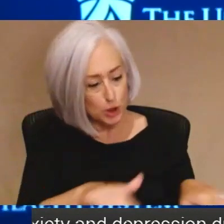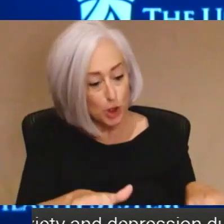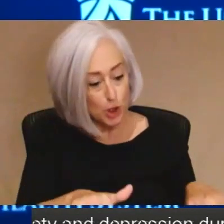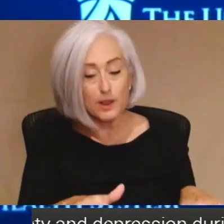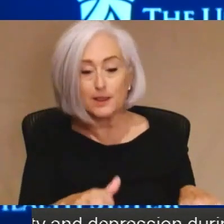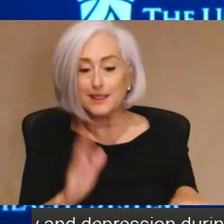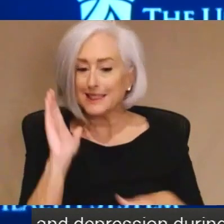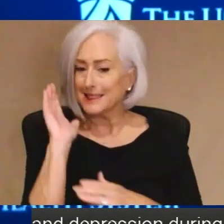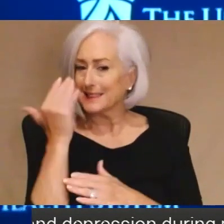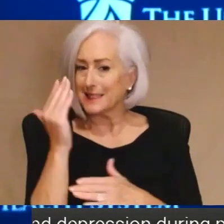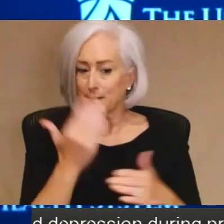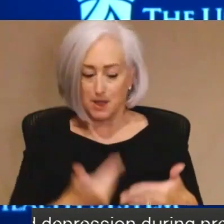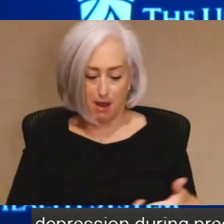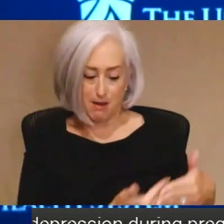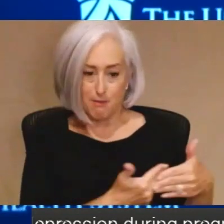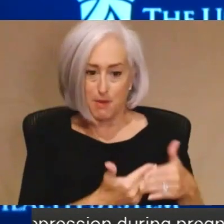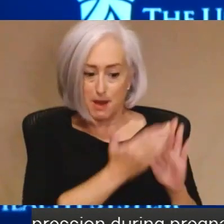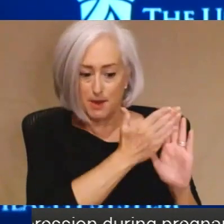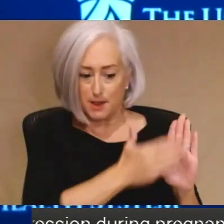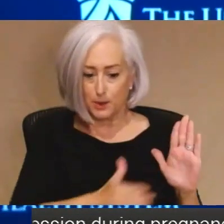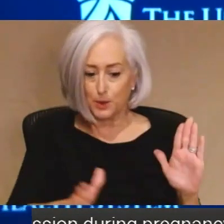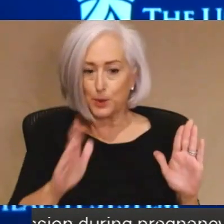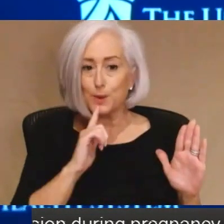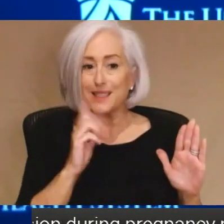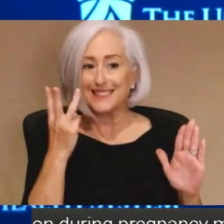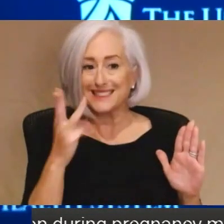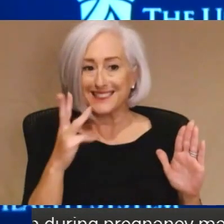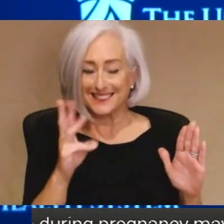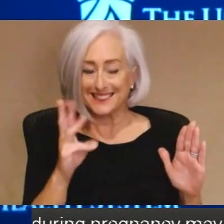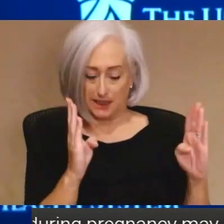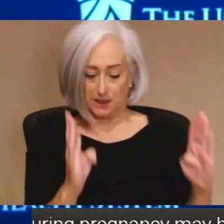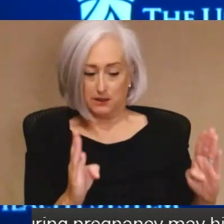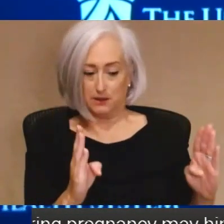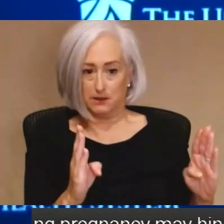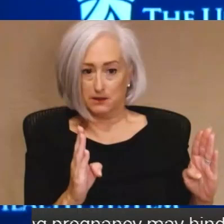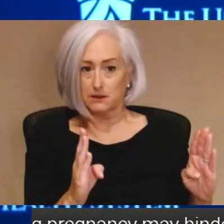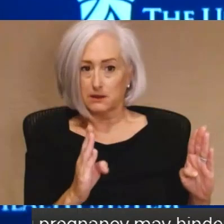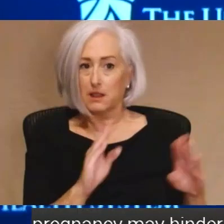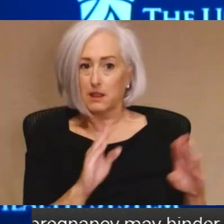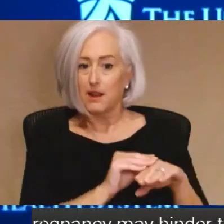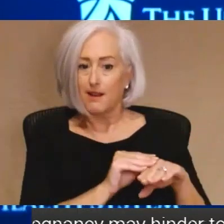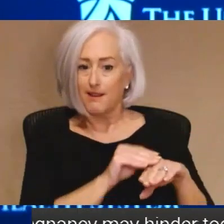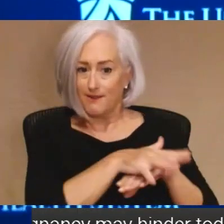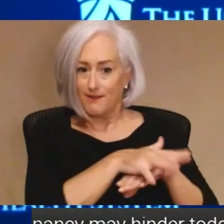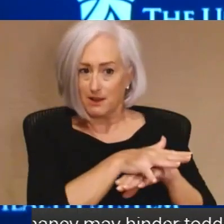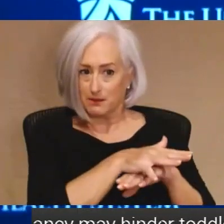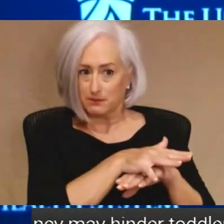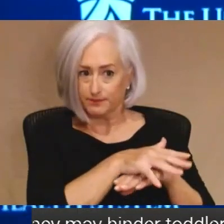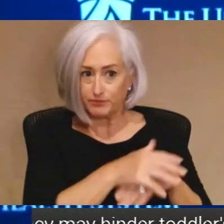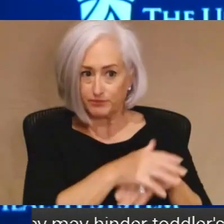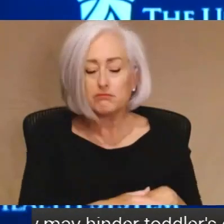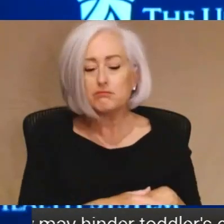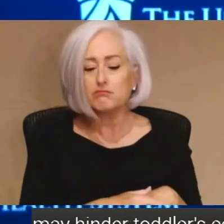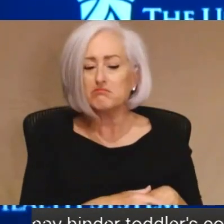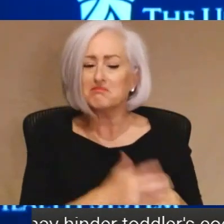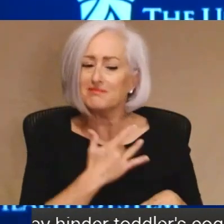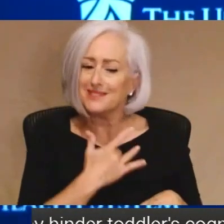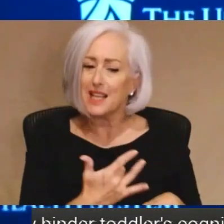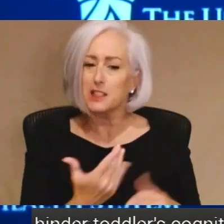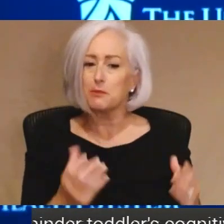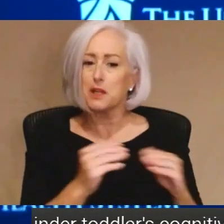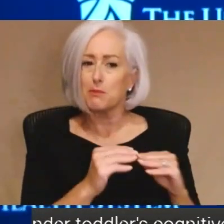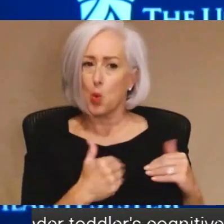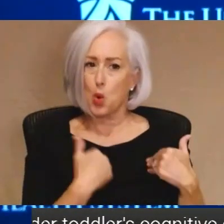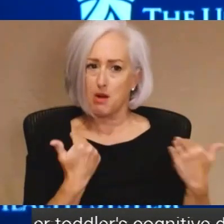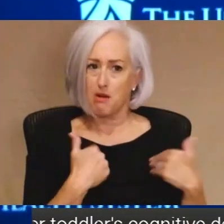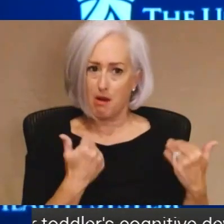16-year-olds have been affected by it. Although it does so far tend to be in younger children, but basically anybody in the pediatric age group